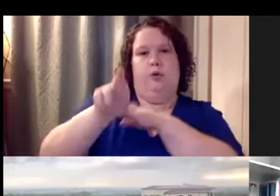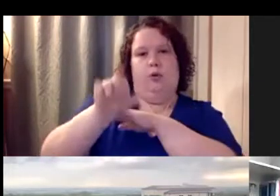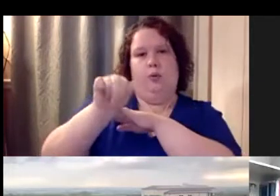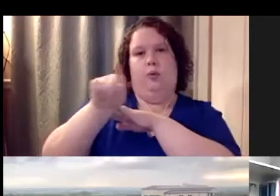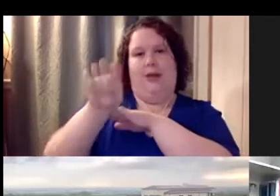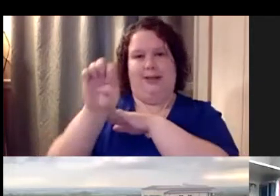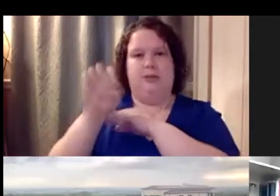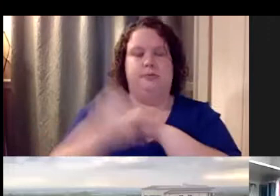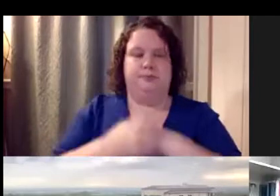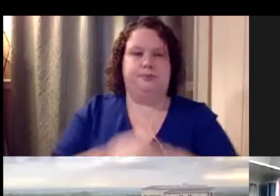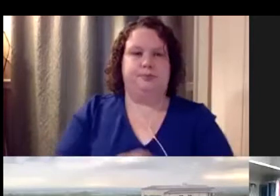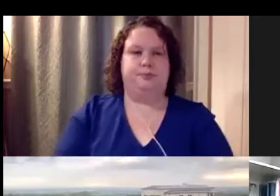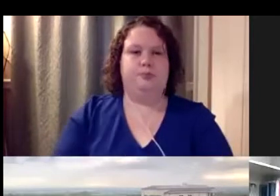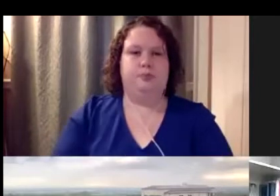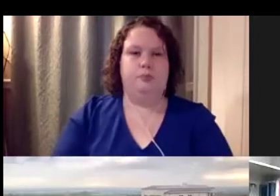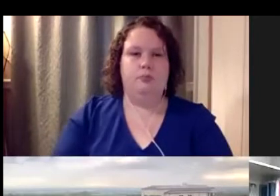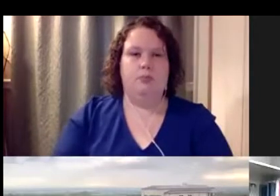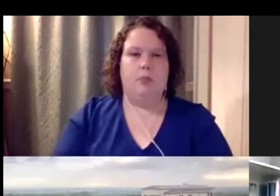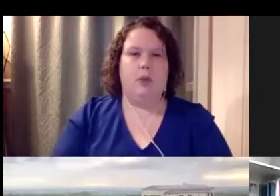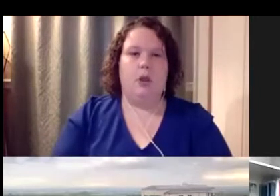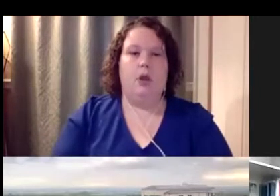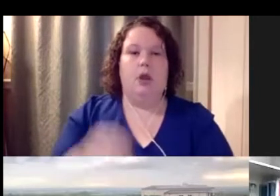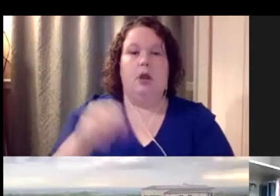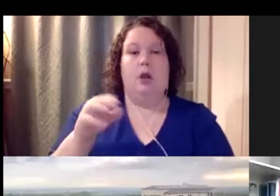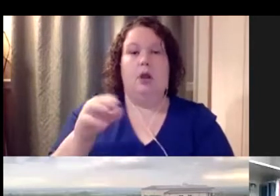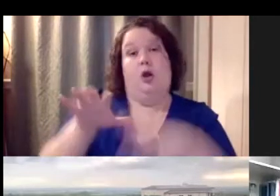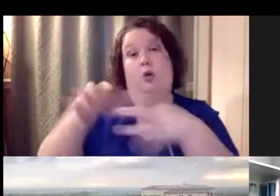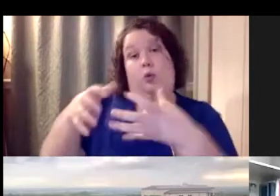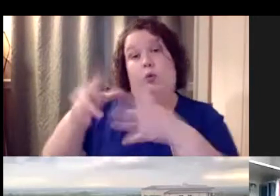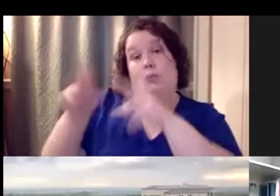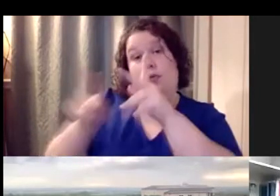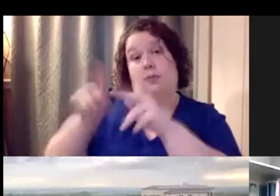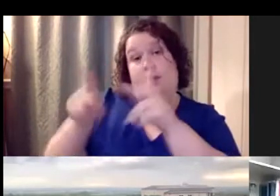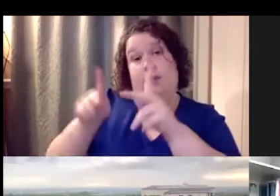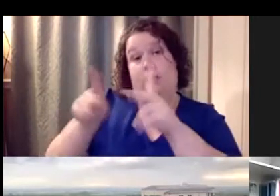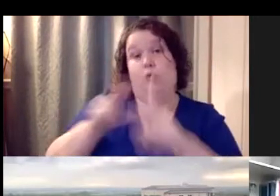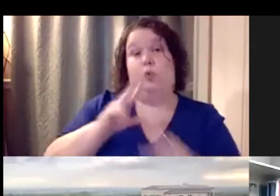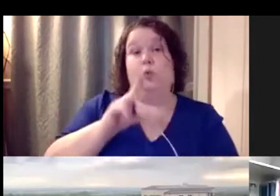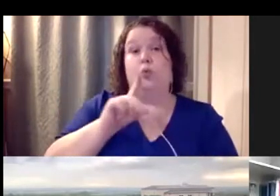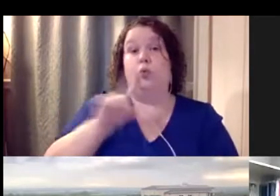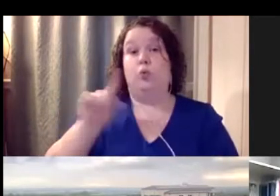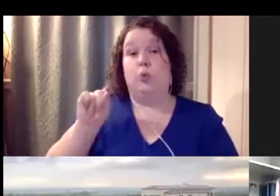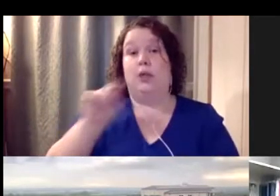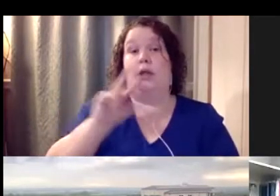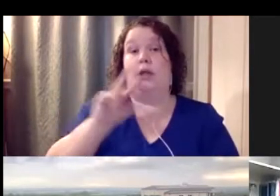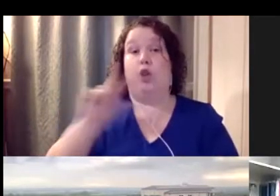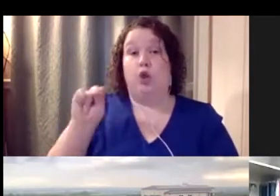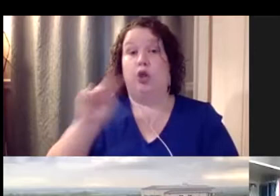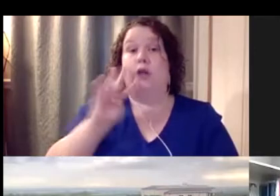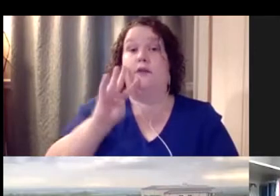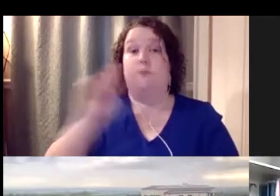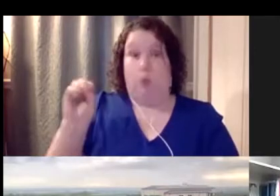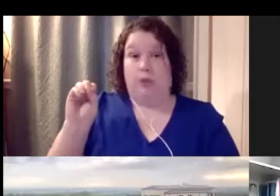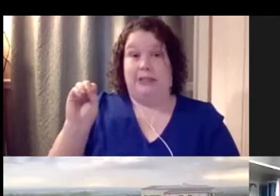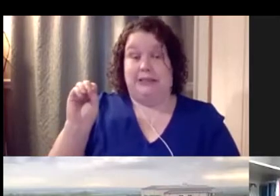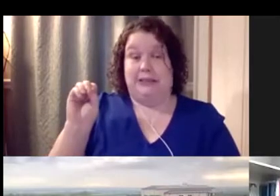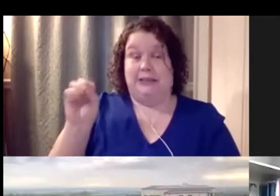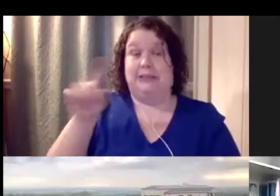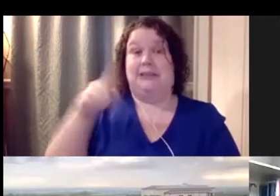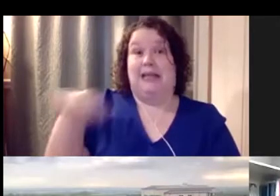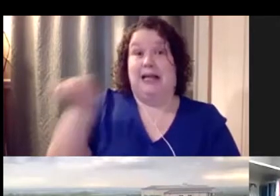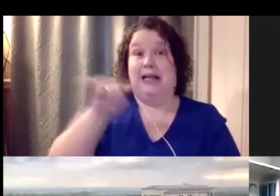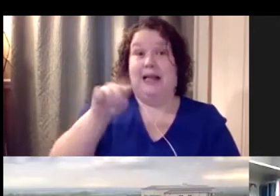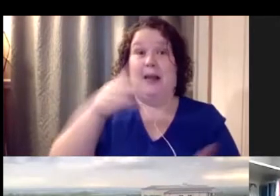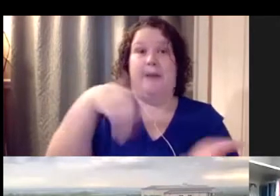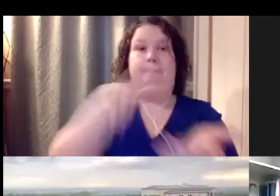historically the millennials have waited to marry, waited to make some of those big life decisions.